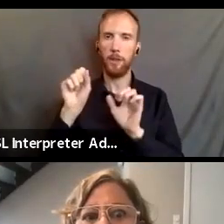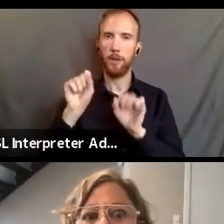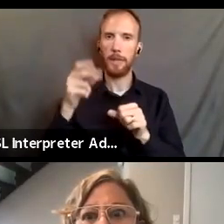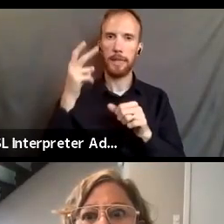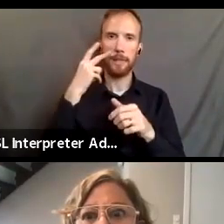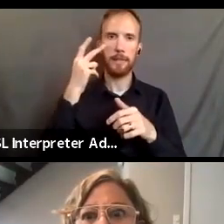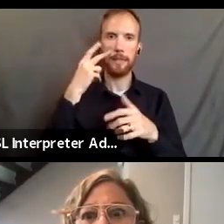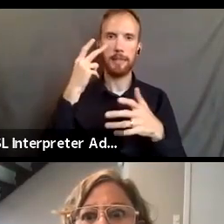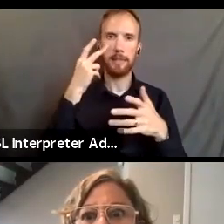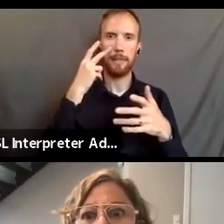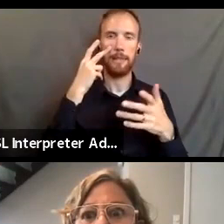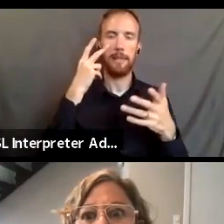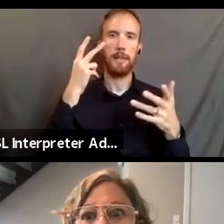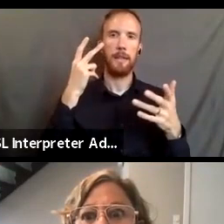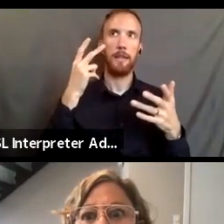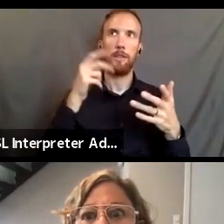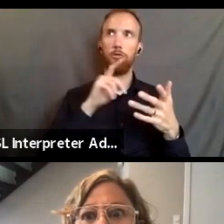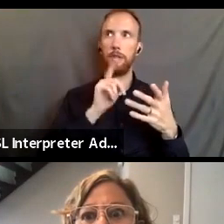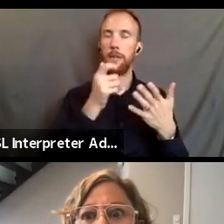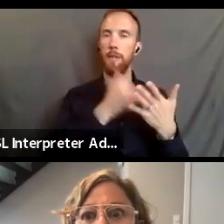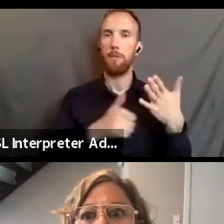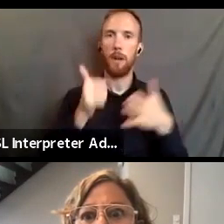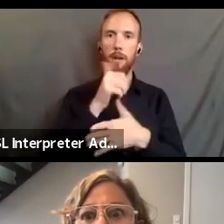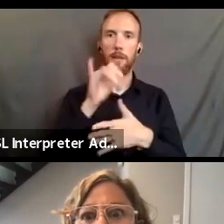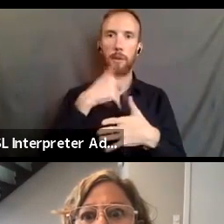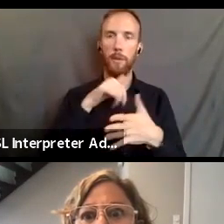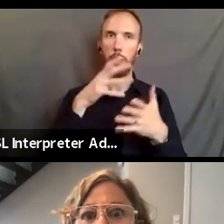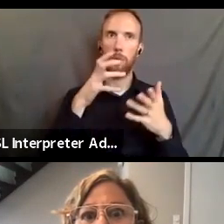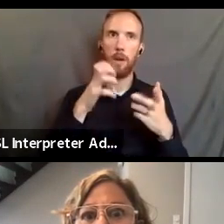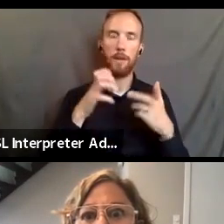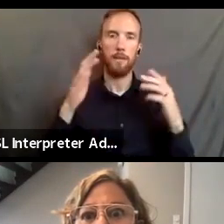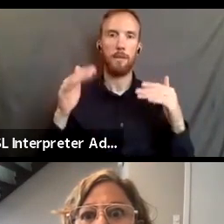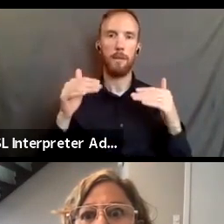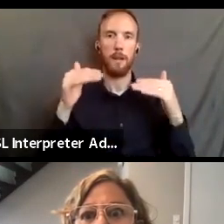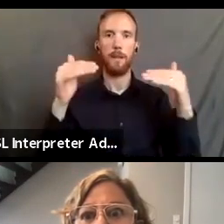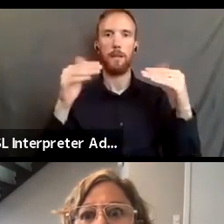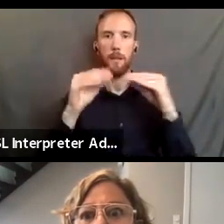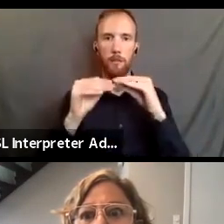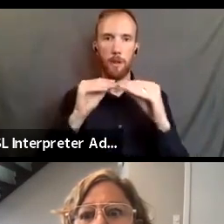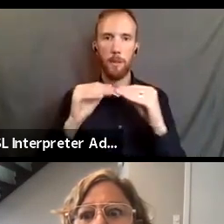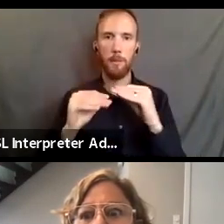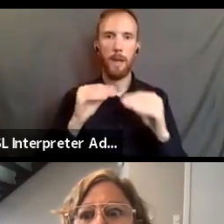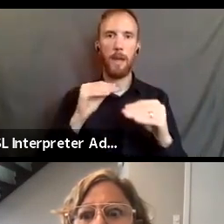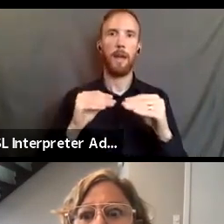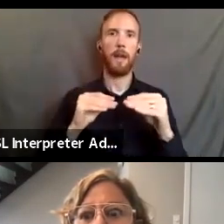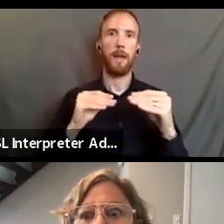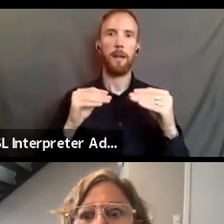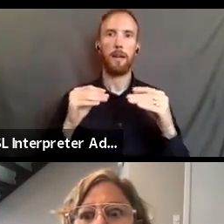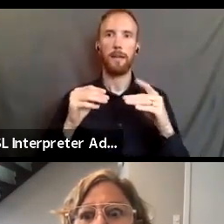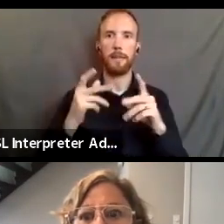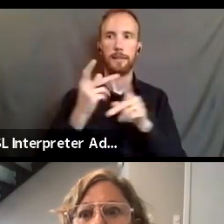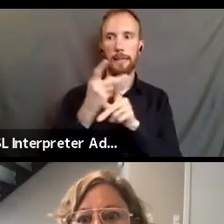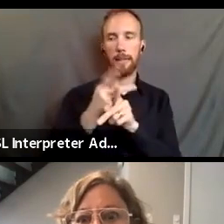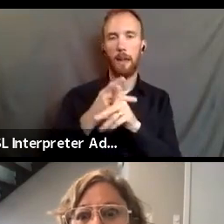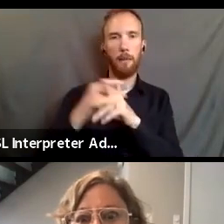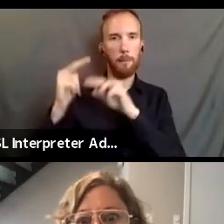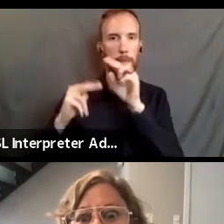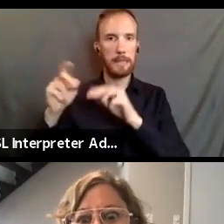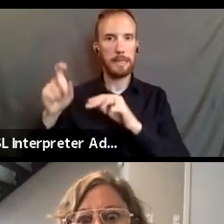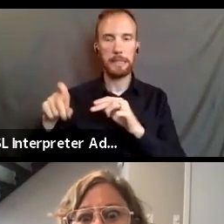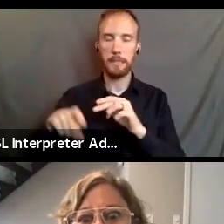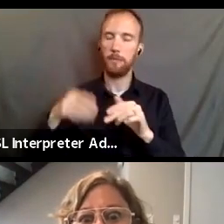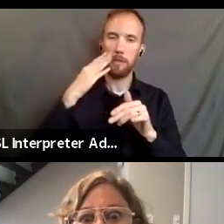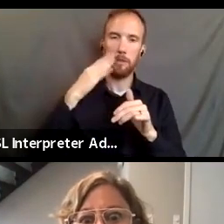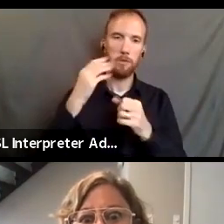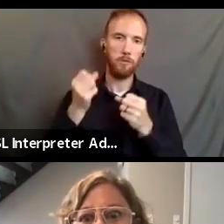modern on modernizing um on repairs on deferred facility needs which we know are you know so many